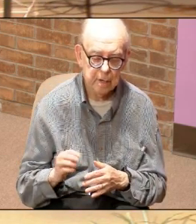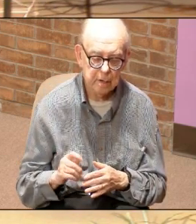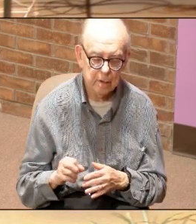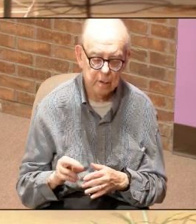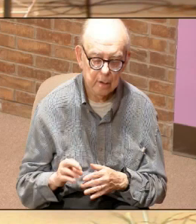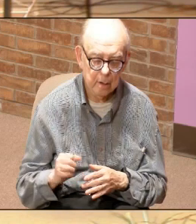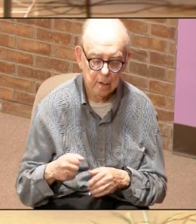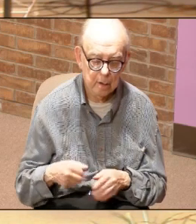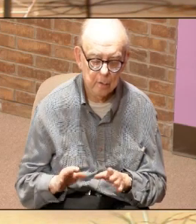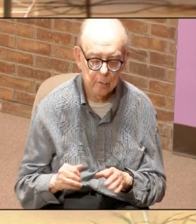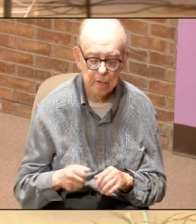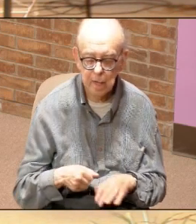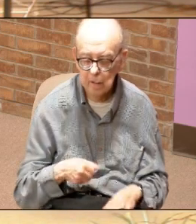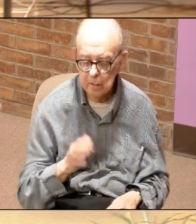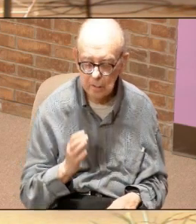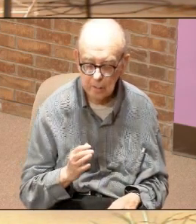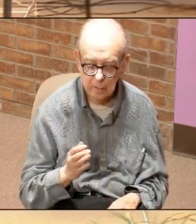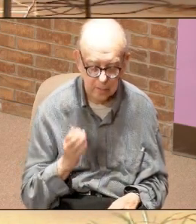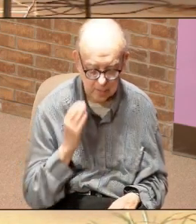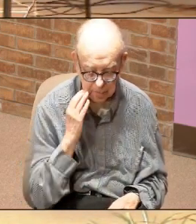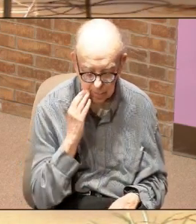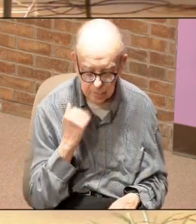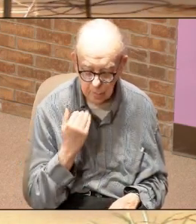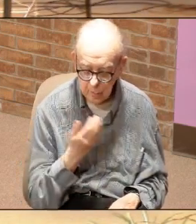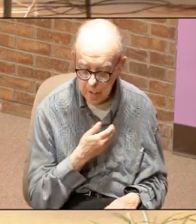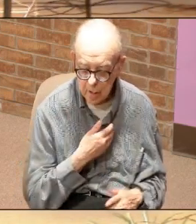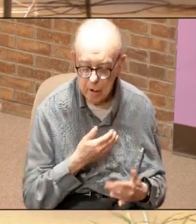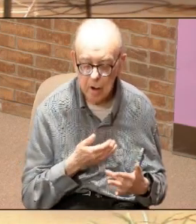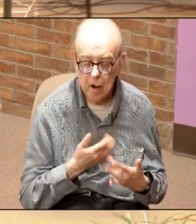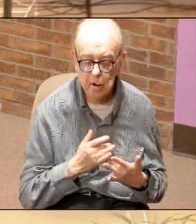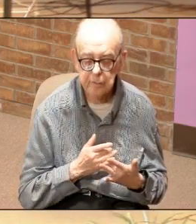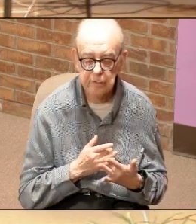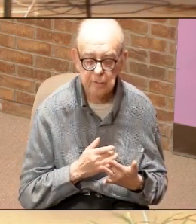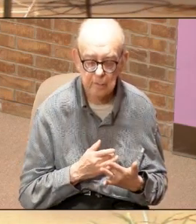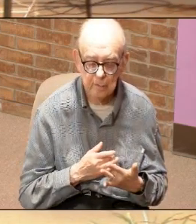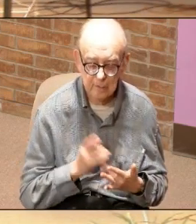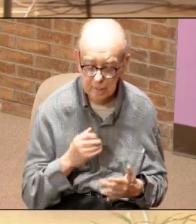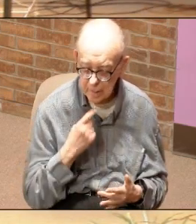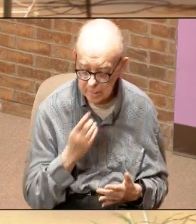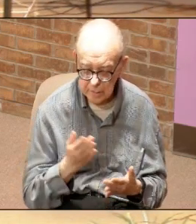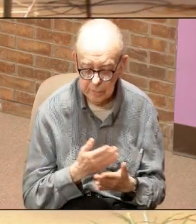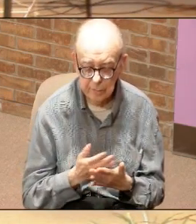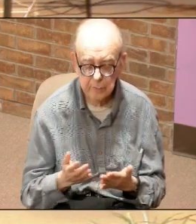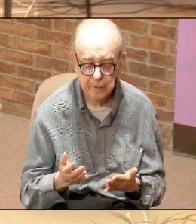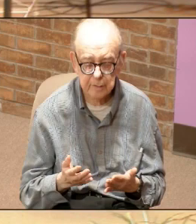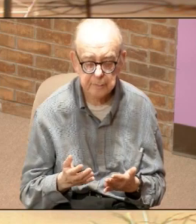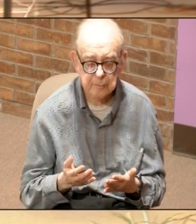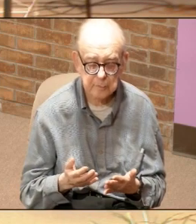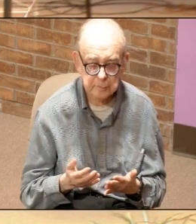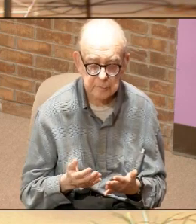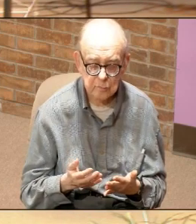When we allow God to know our heart. Can I tell you something?